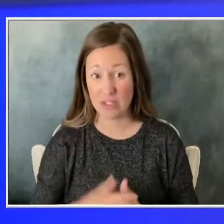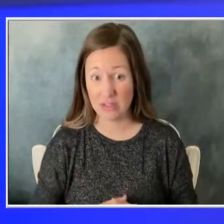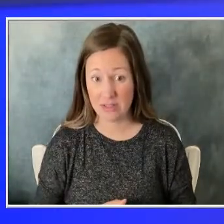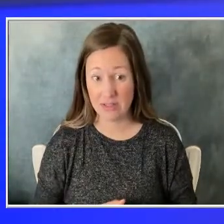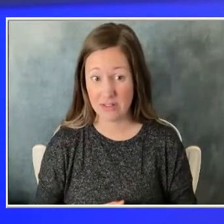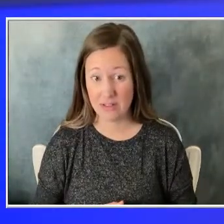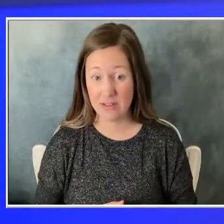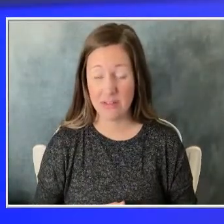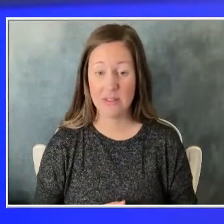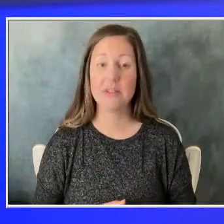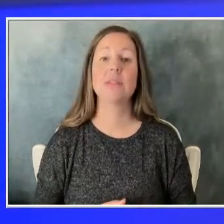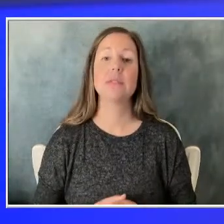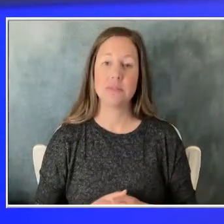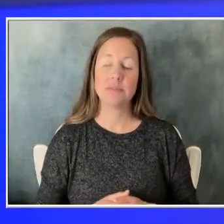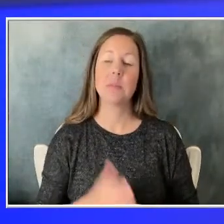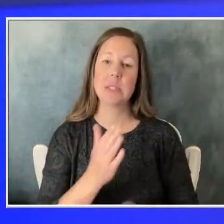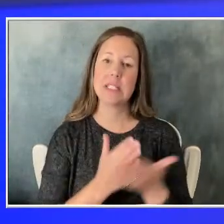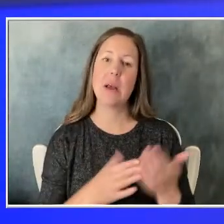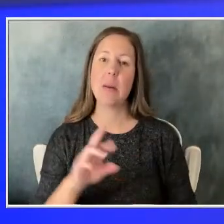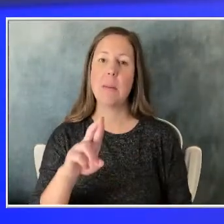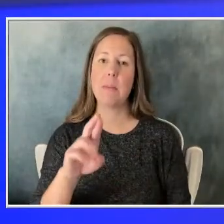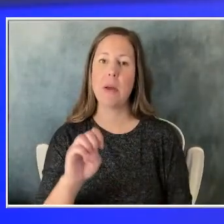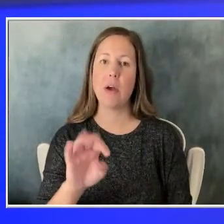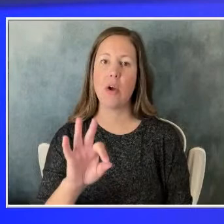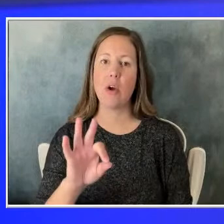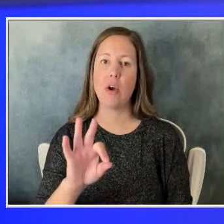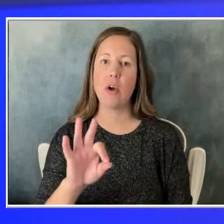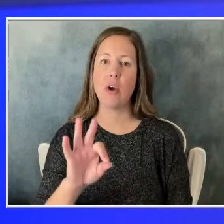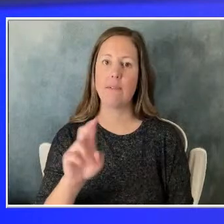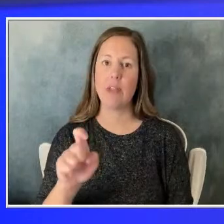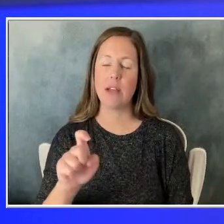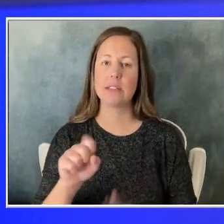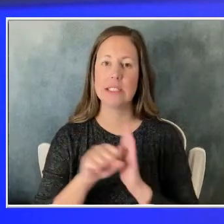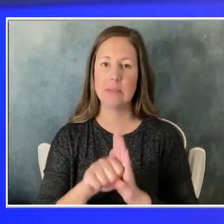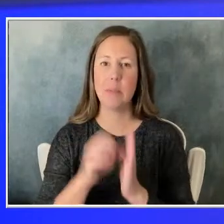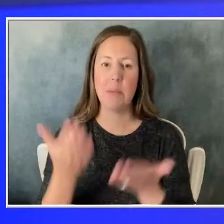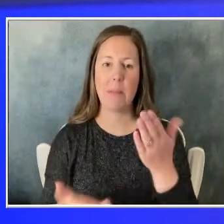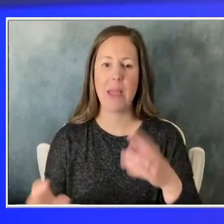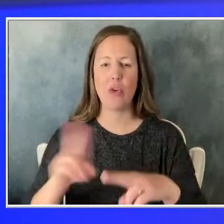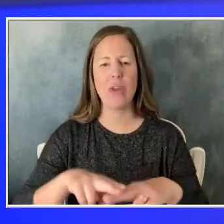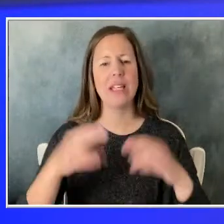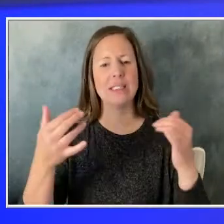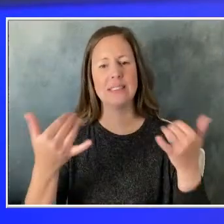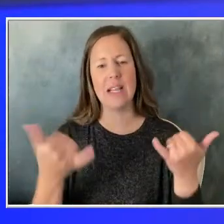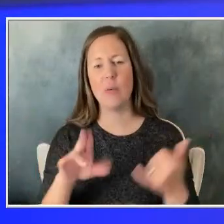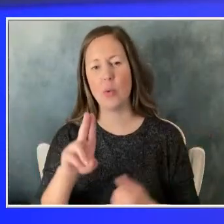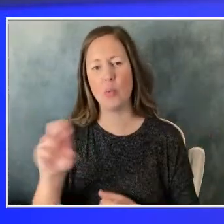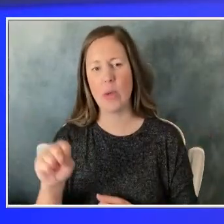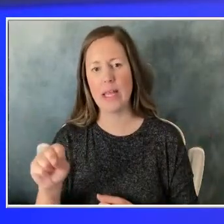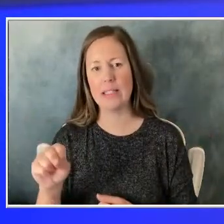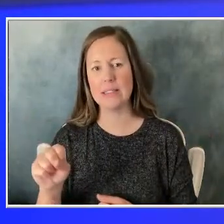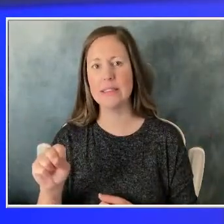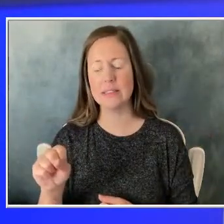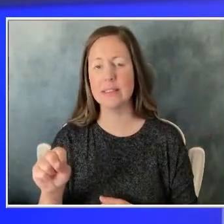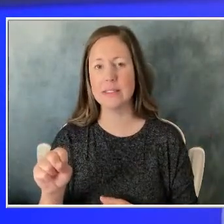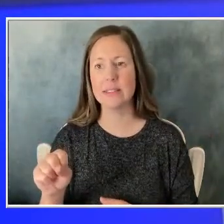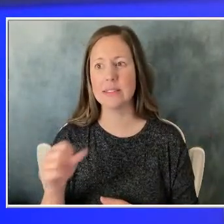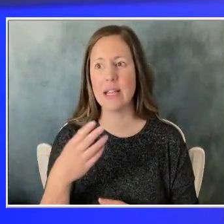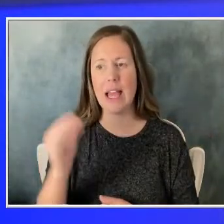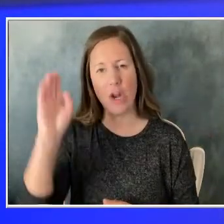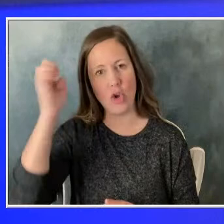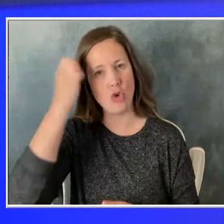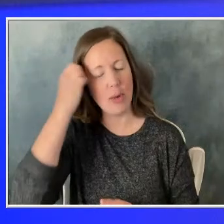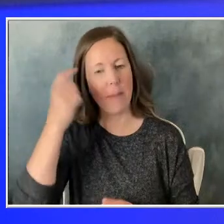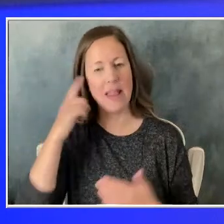reflex symptoms. They might have increased, and believe it or not, United States and European, we have younger people have this is called a GE